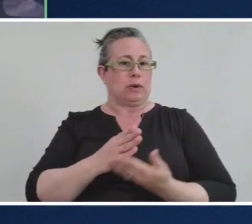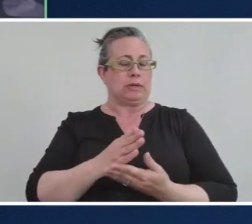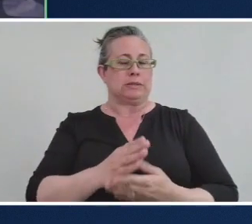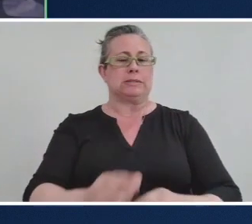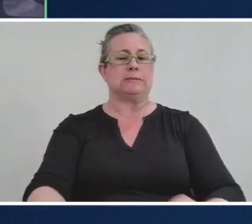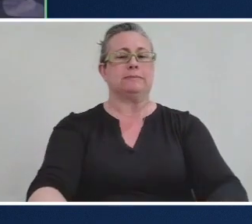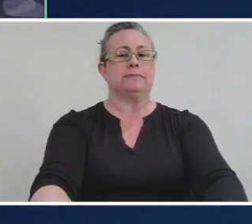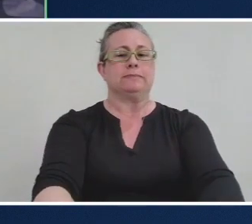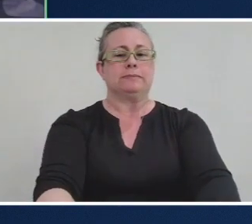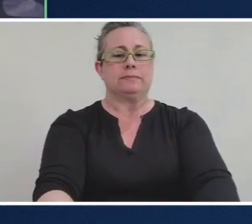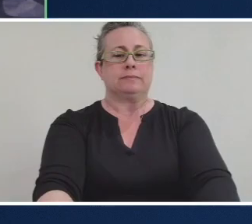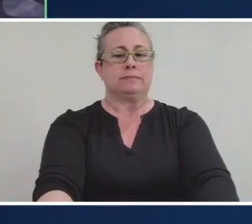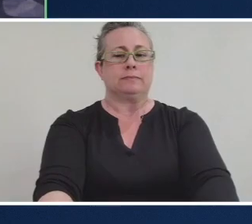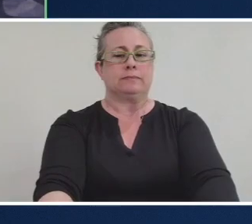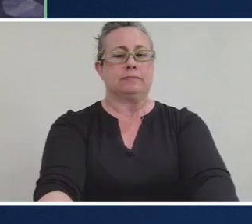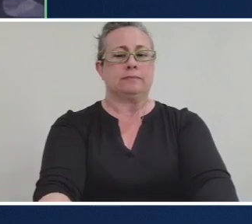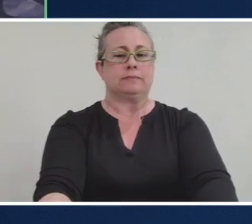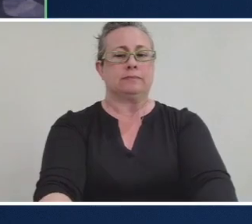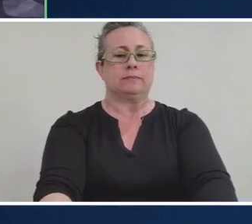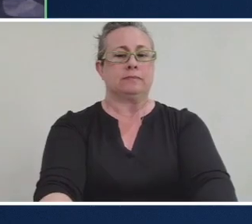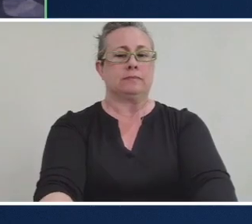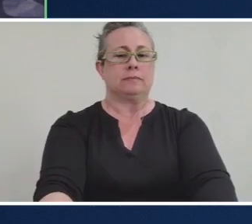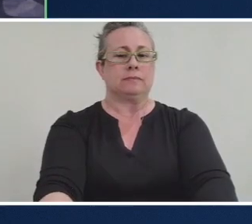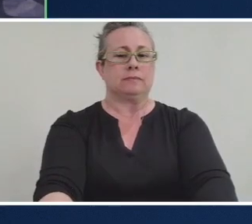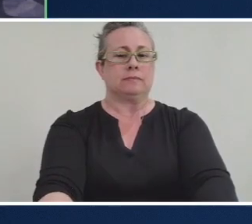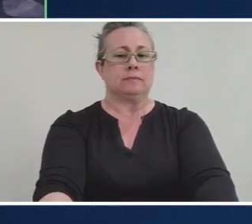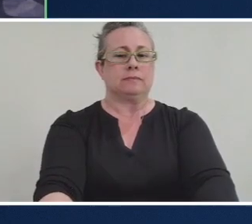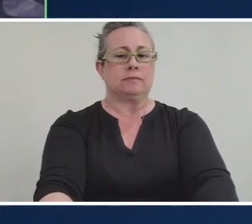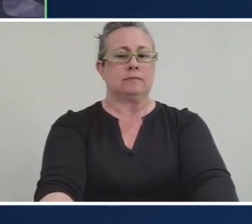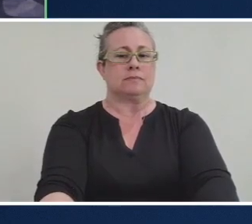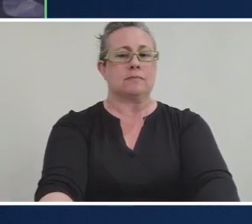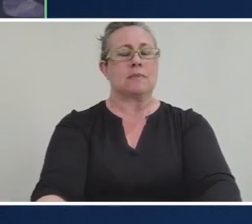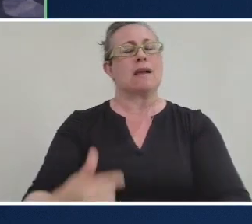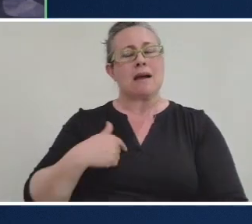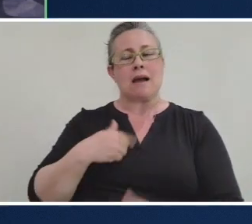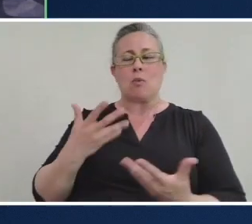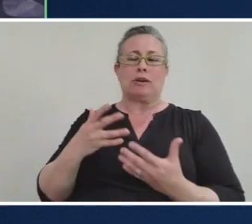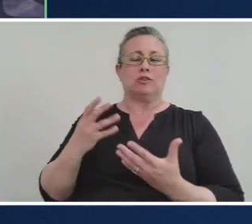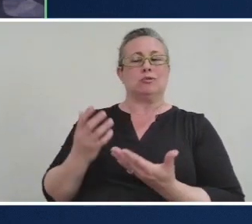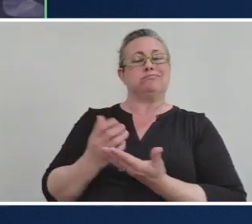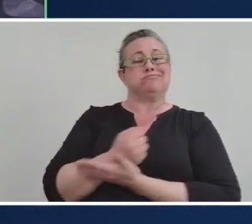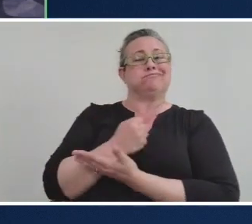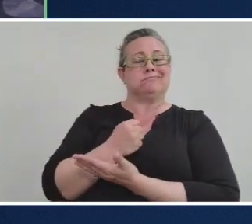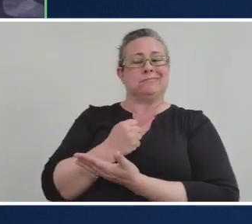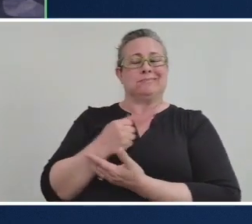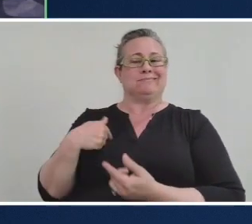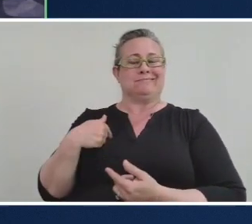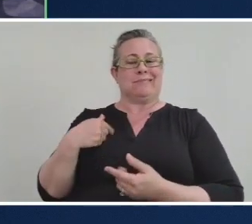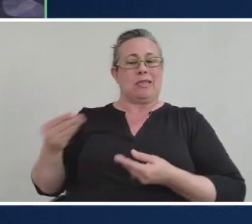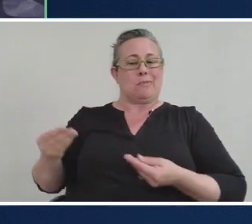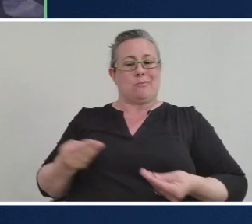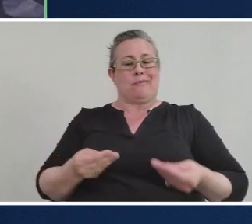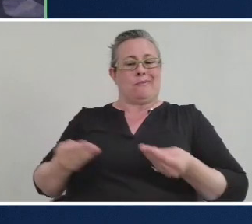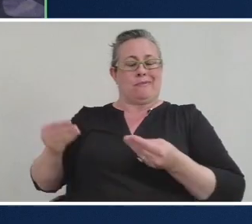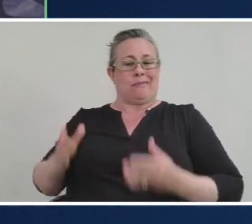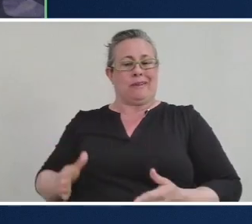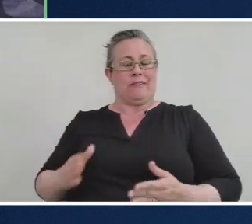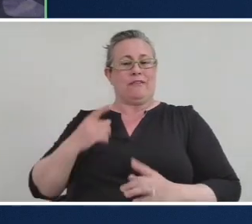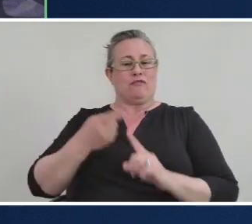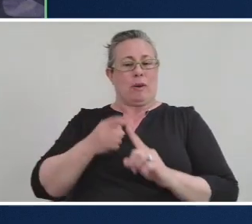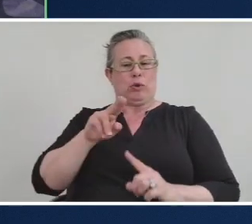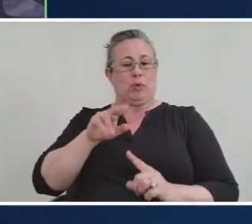take the prerogative of being the moderator to answer a couple of the questions as well from USAID's perspective. So on the